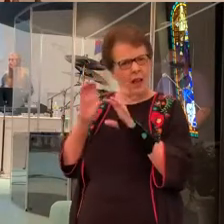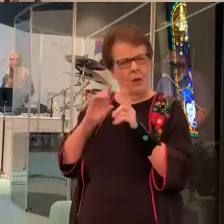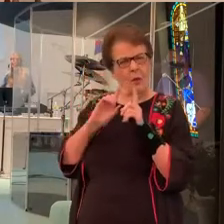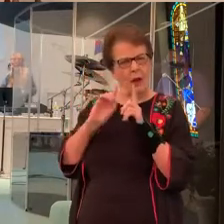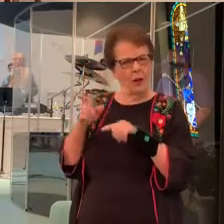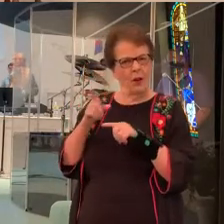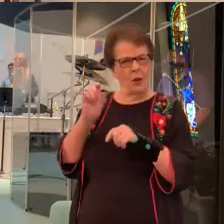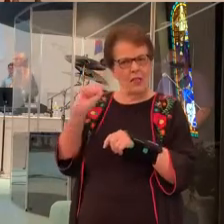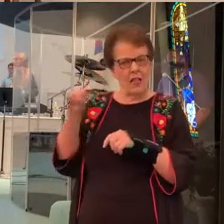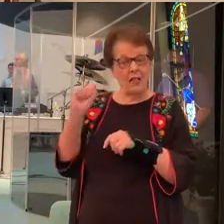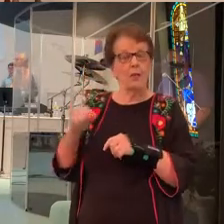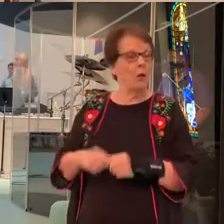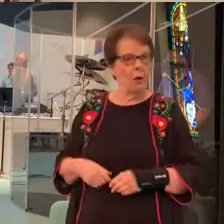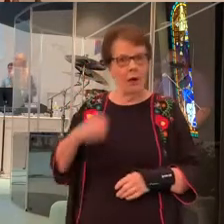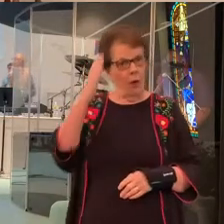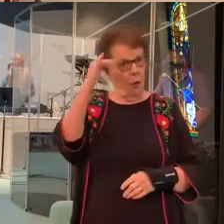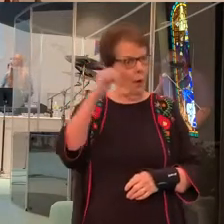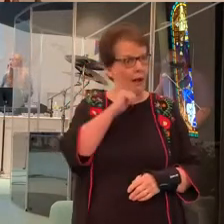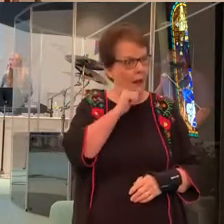want to connect with other believers